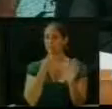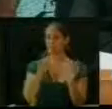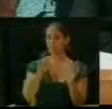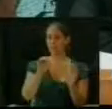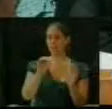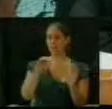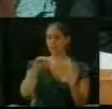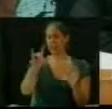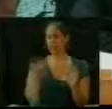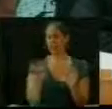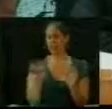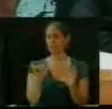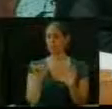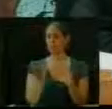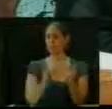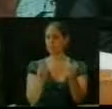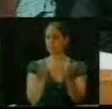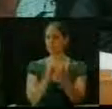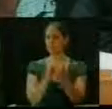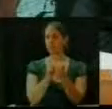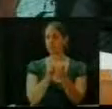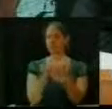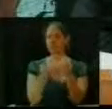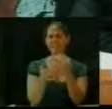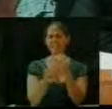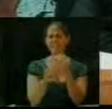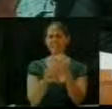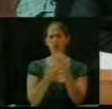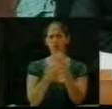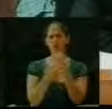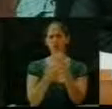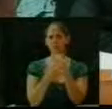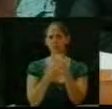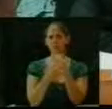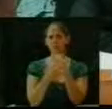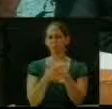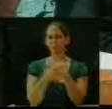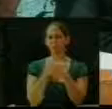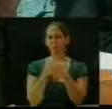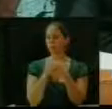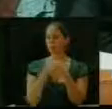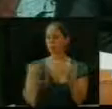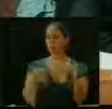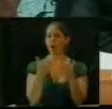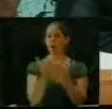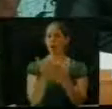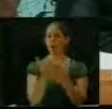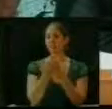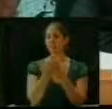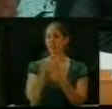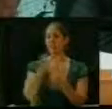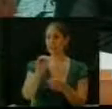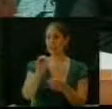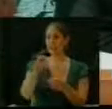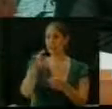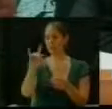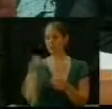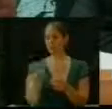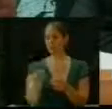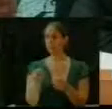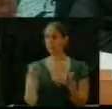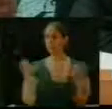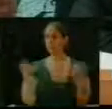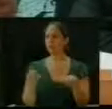Technical Assistance Service, CTAS, you come up with a policy that all 95 counties can adopt. They said the same thing